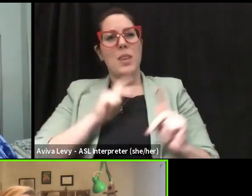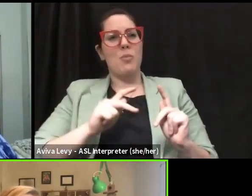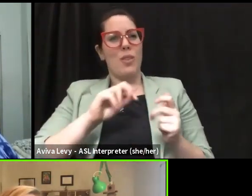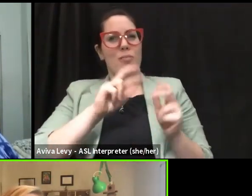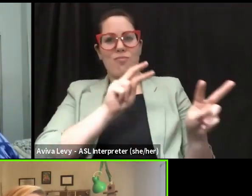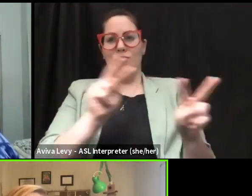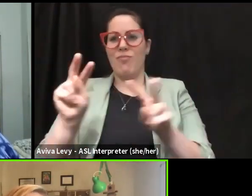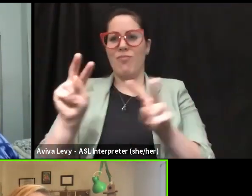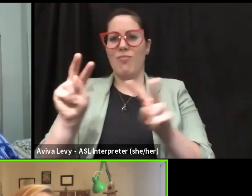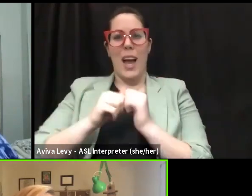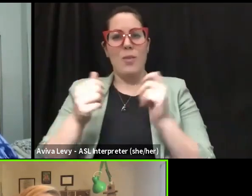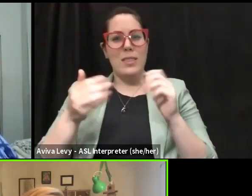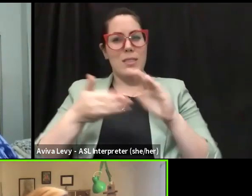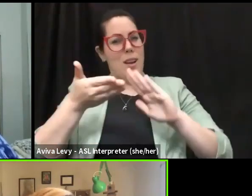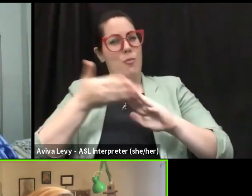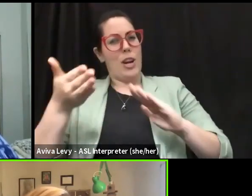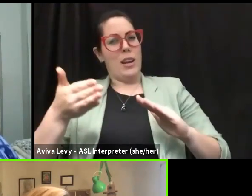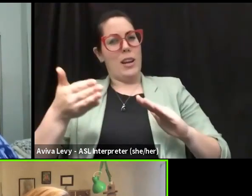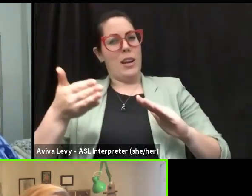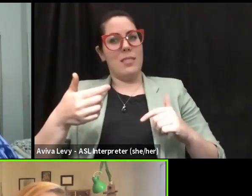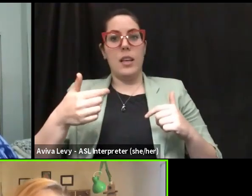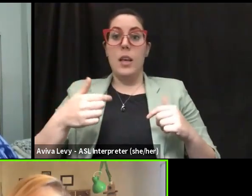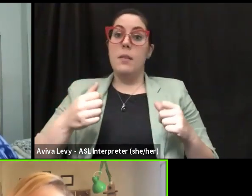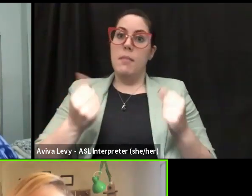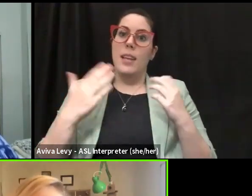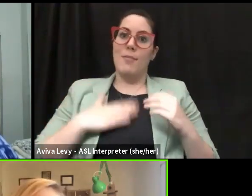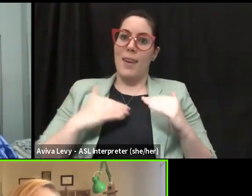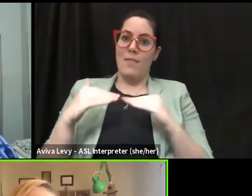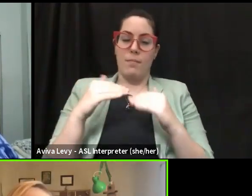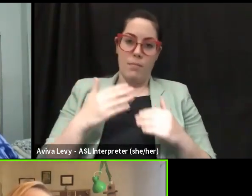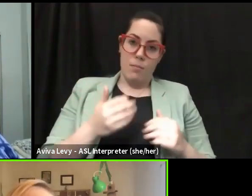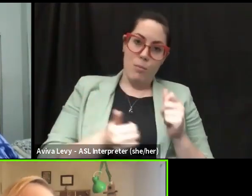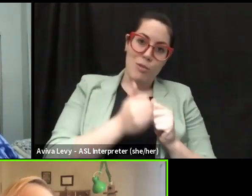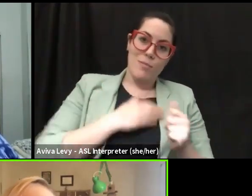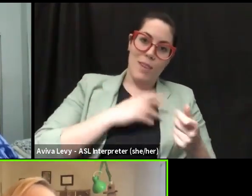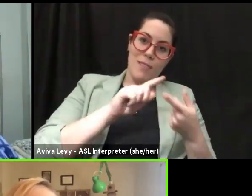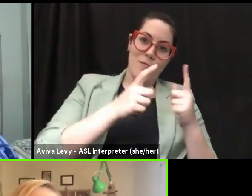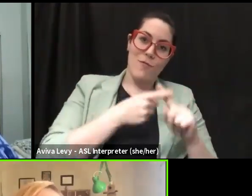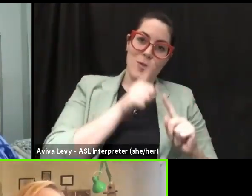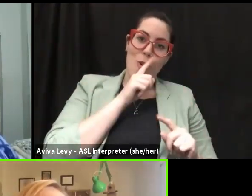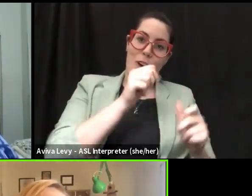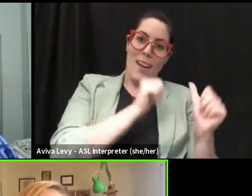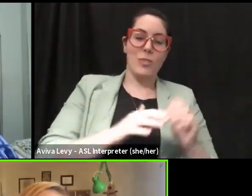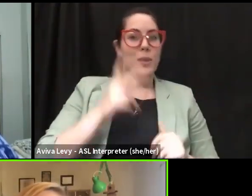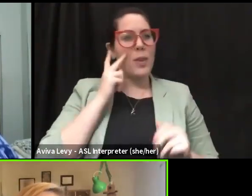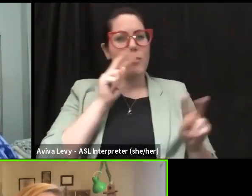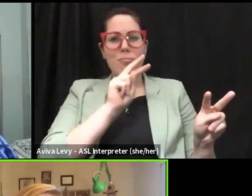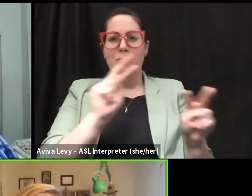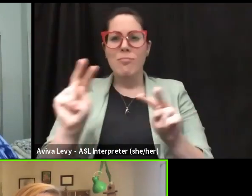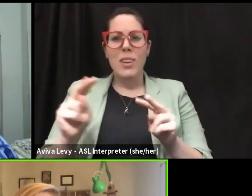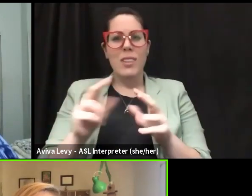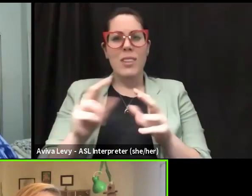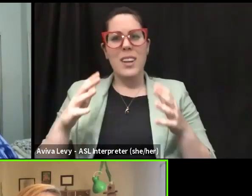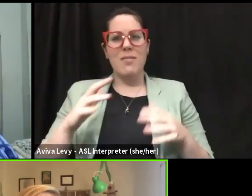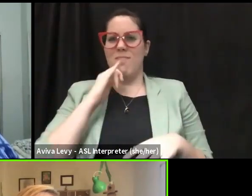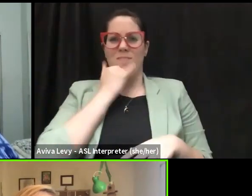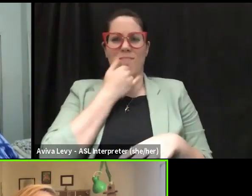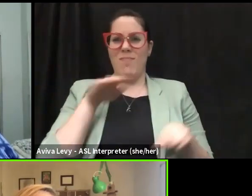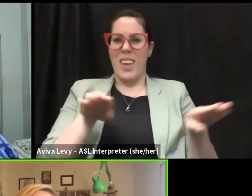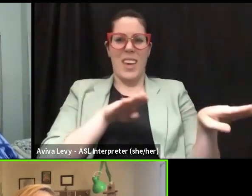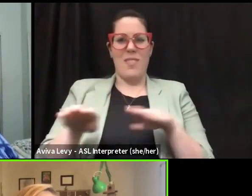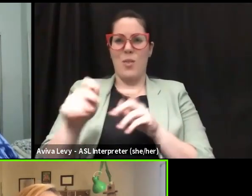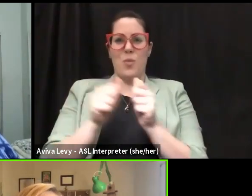and friends, because like all of my favorite people are actors, mistreated and even turned off from theater. And